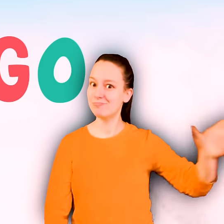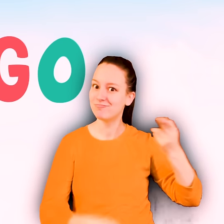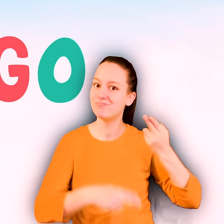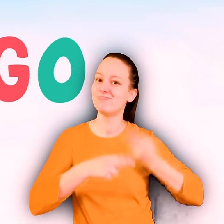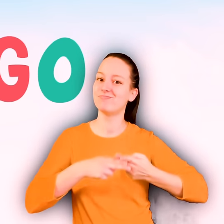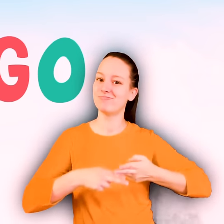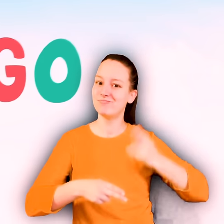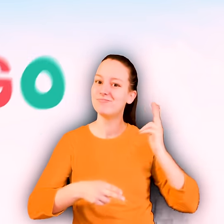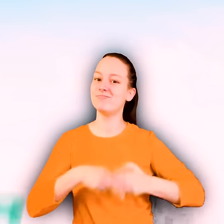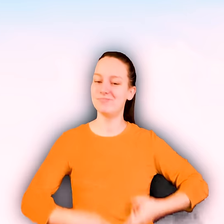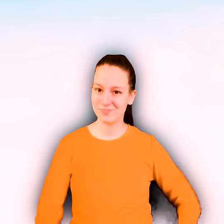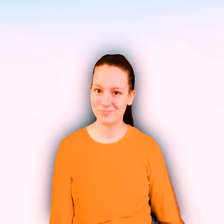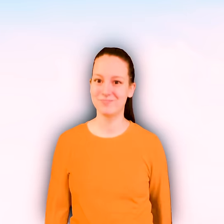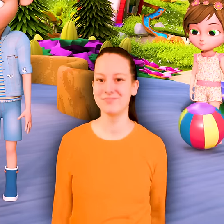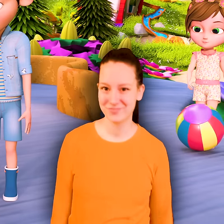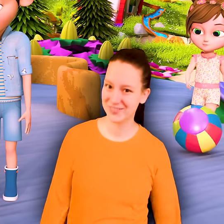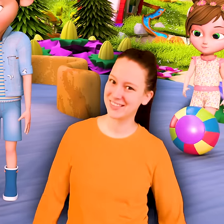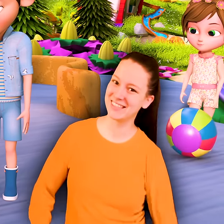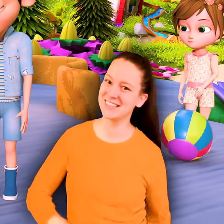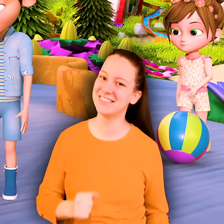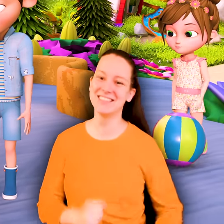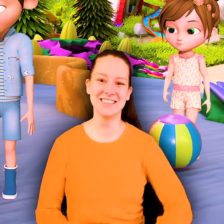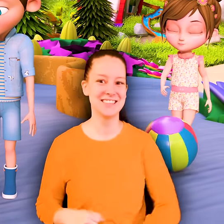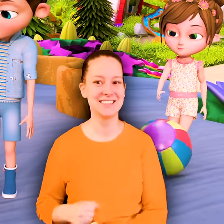and bingo was his name-o